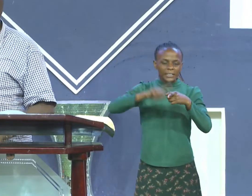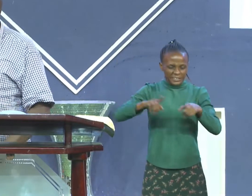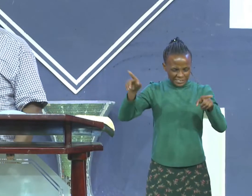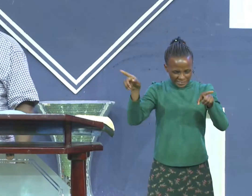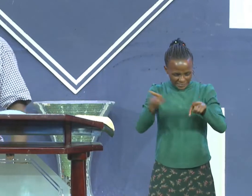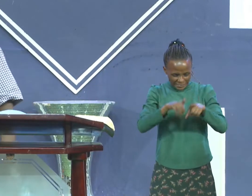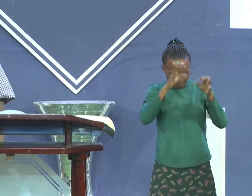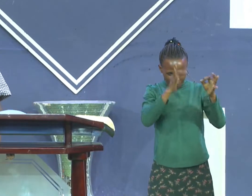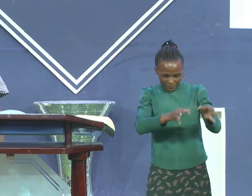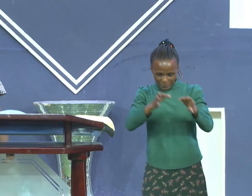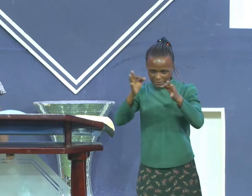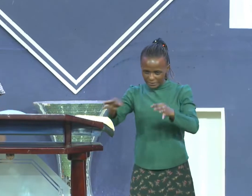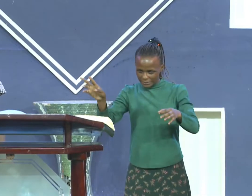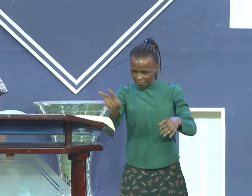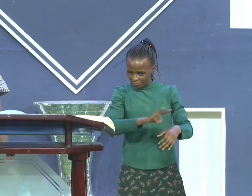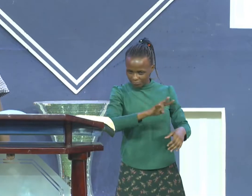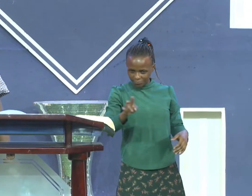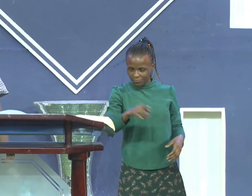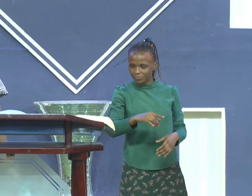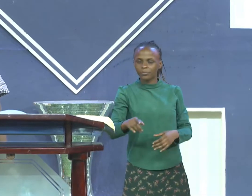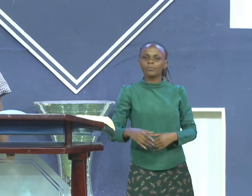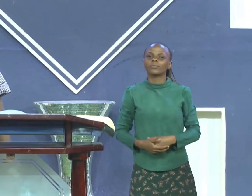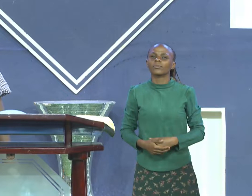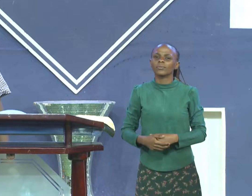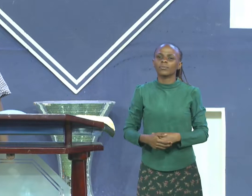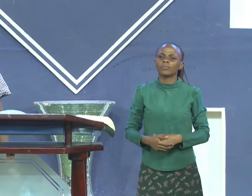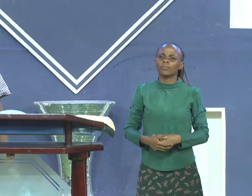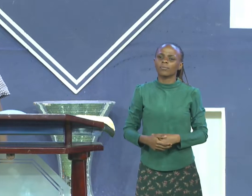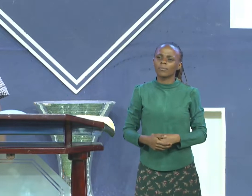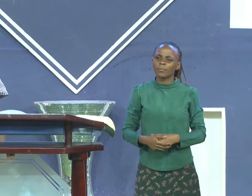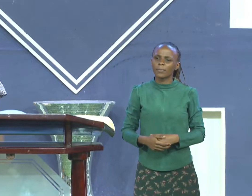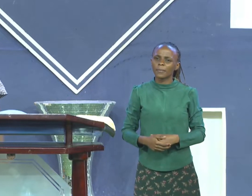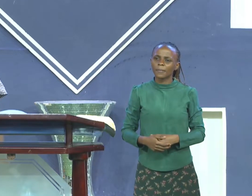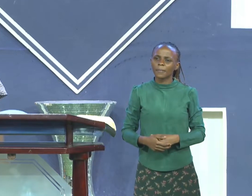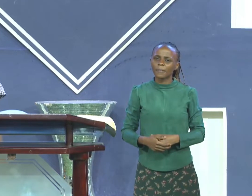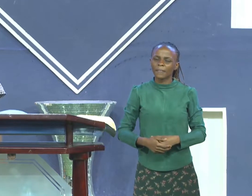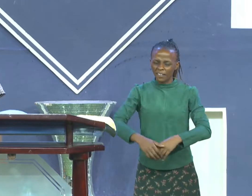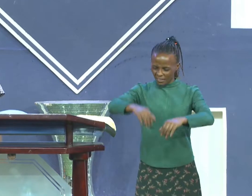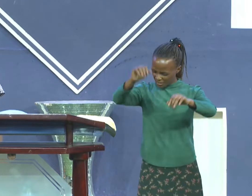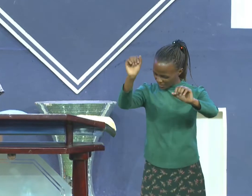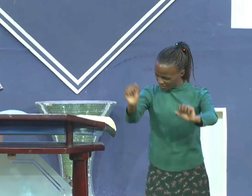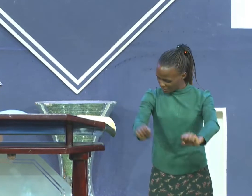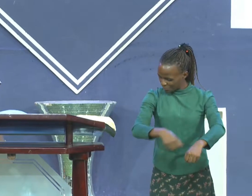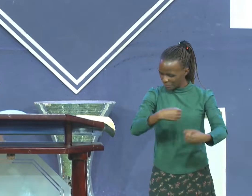And that scripture that that is our theme scripture, that such things